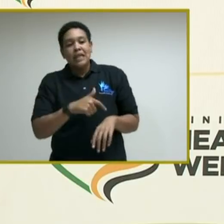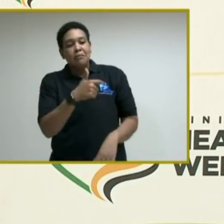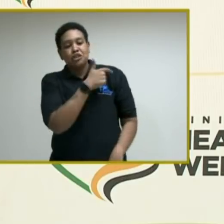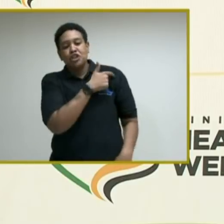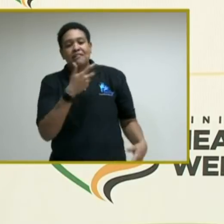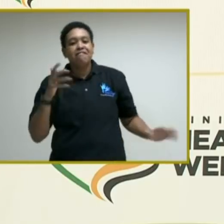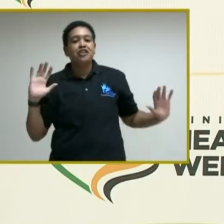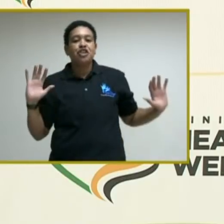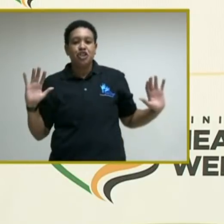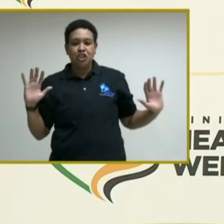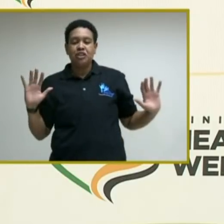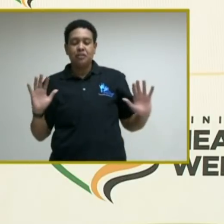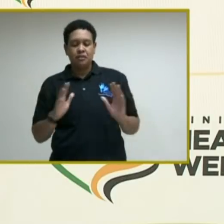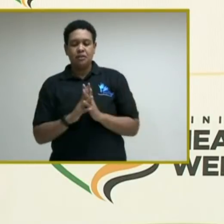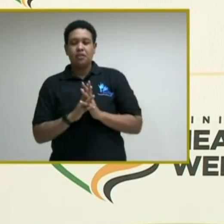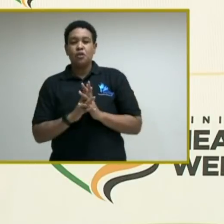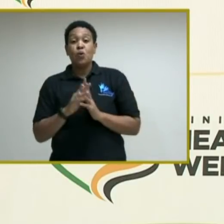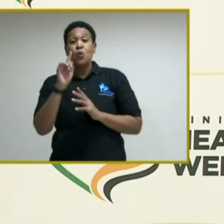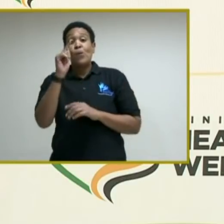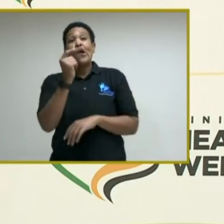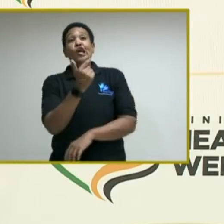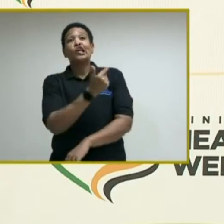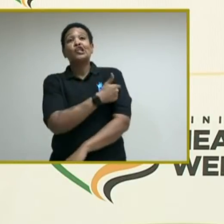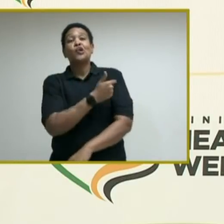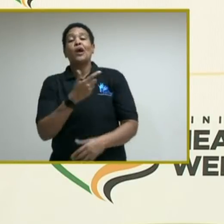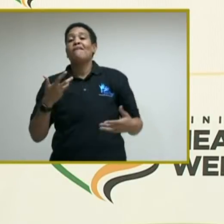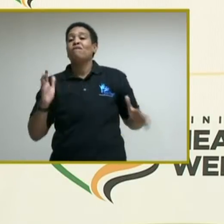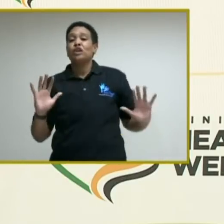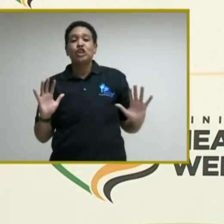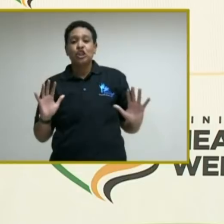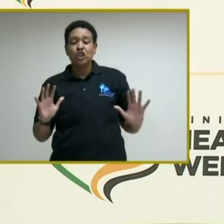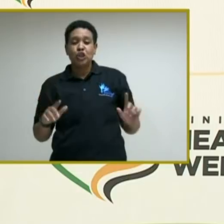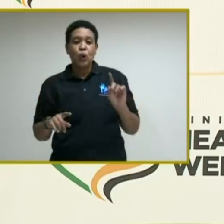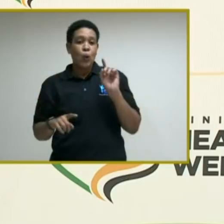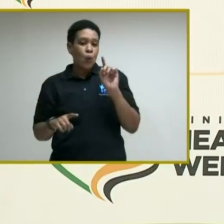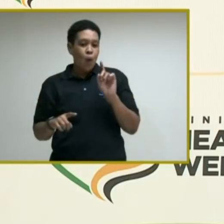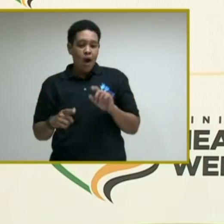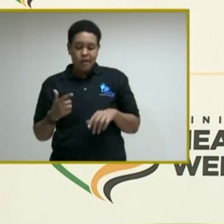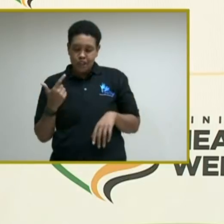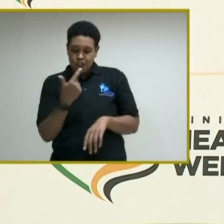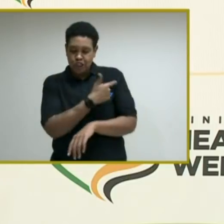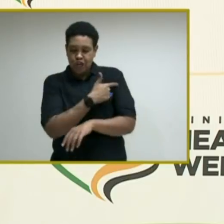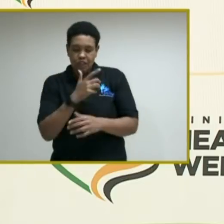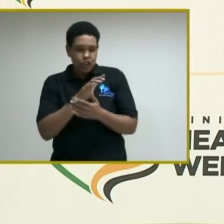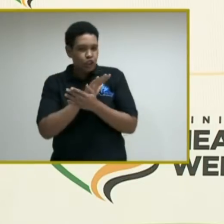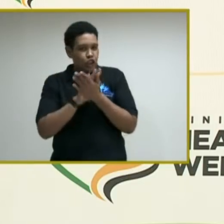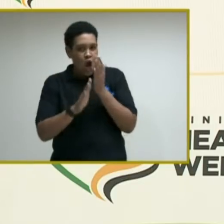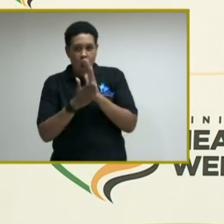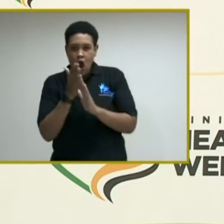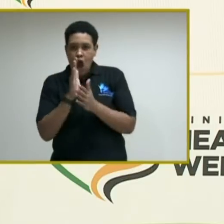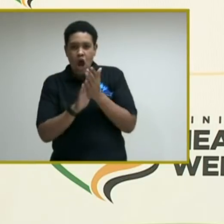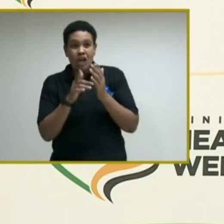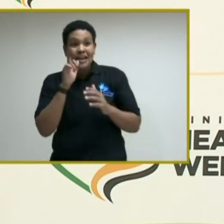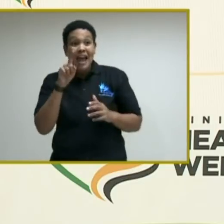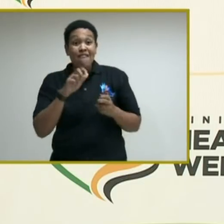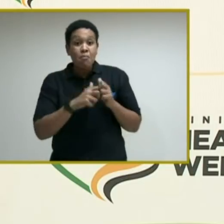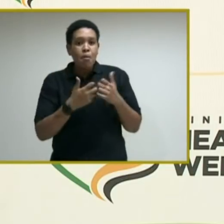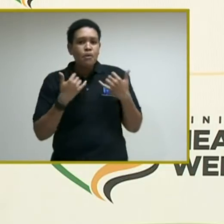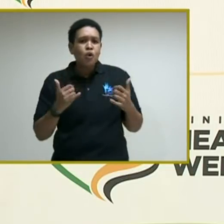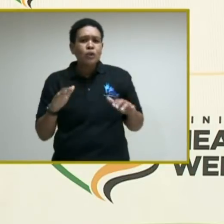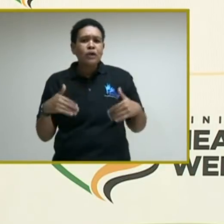and it's over. One needle joke and it's over. One jab and it's done. You wouldn't have the problem now that we have